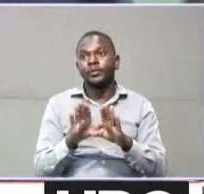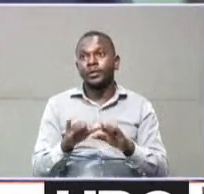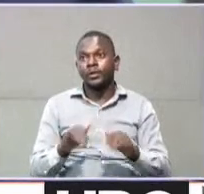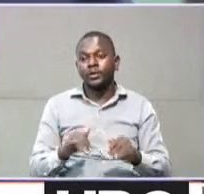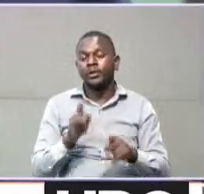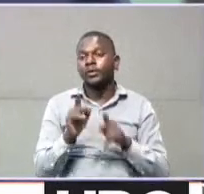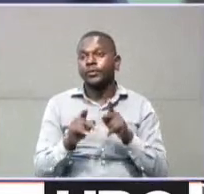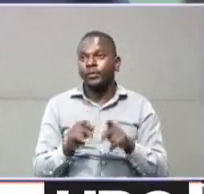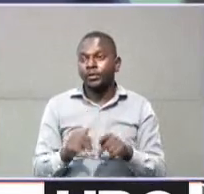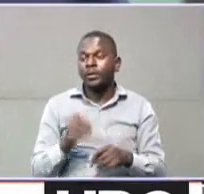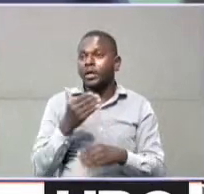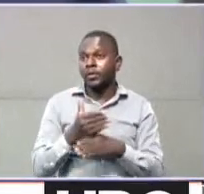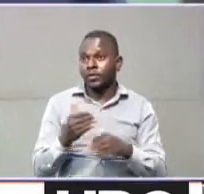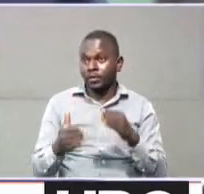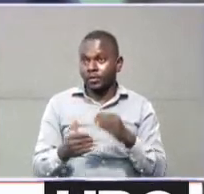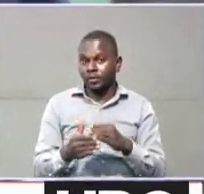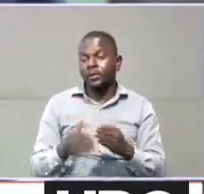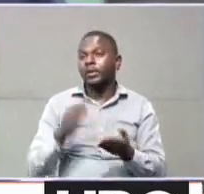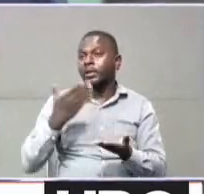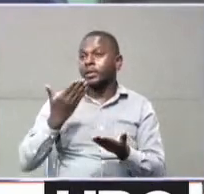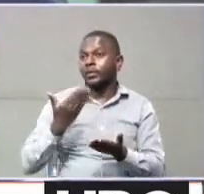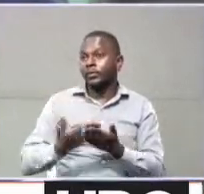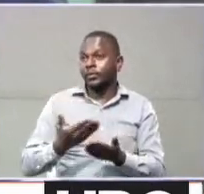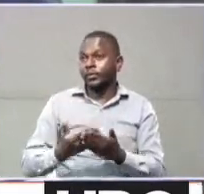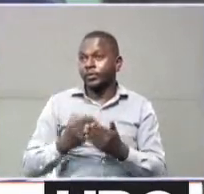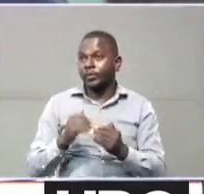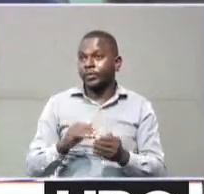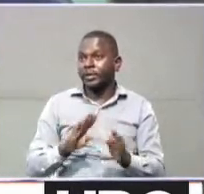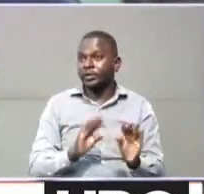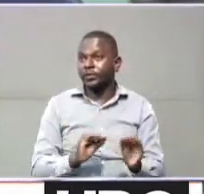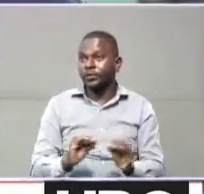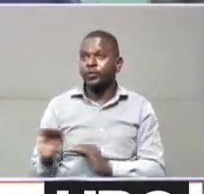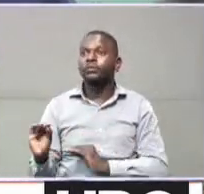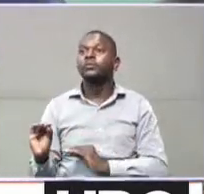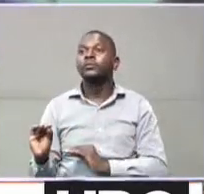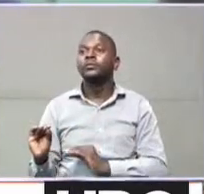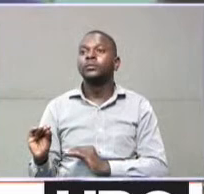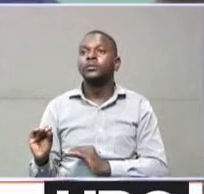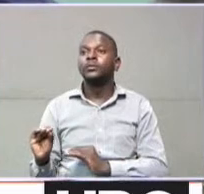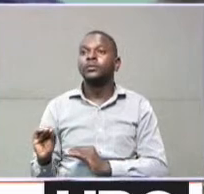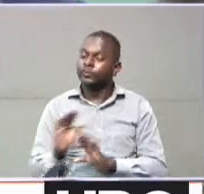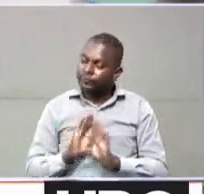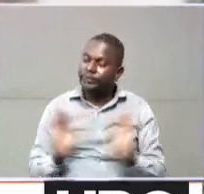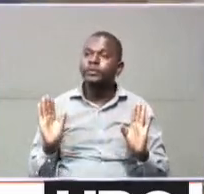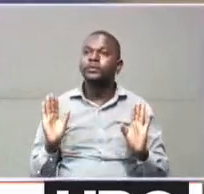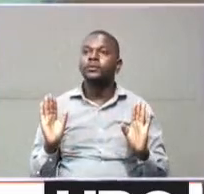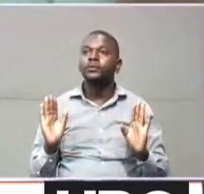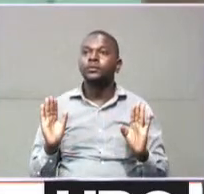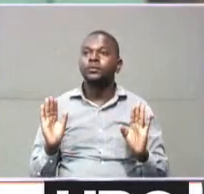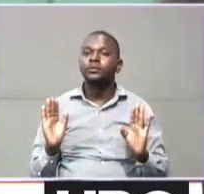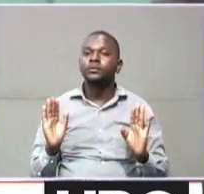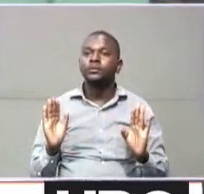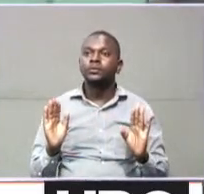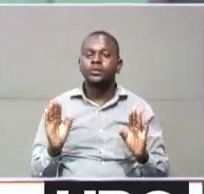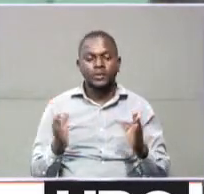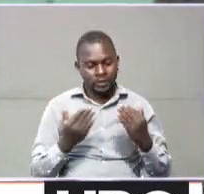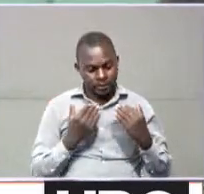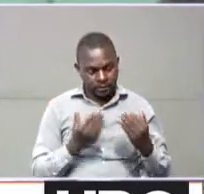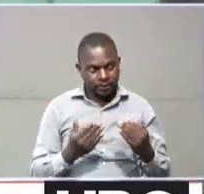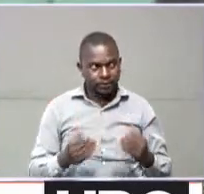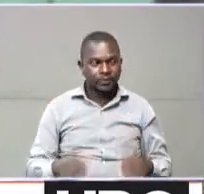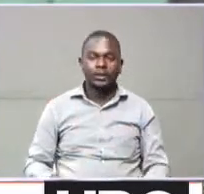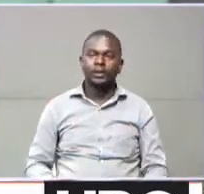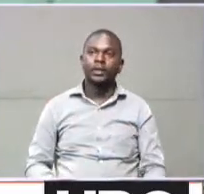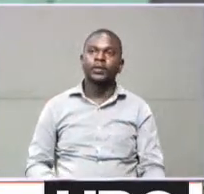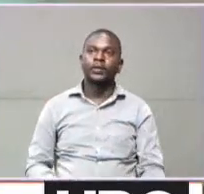people constructed in wetlands they must vacate that is it thank you honorable